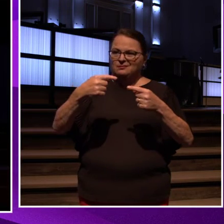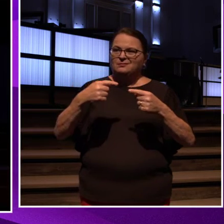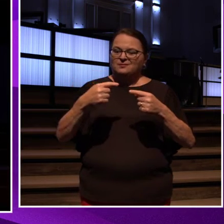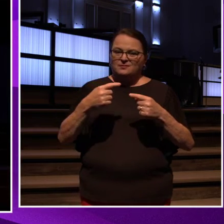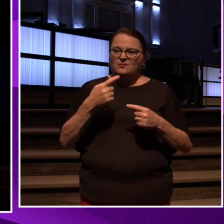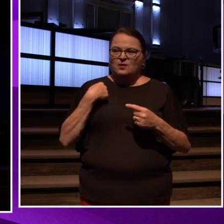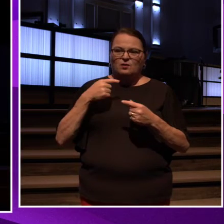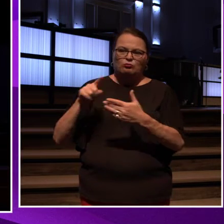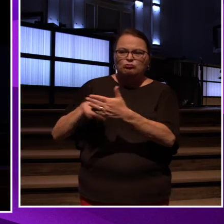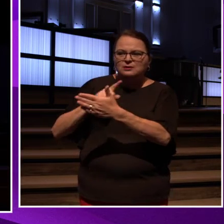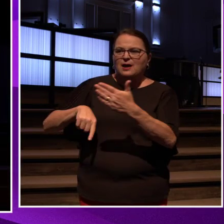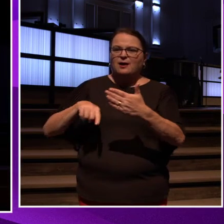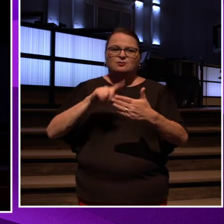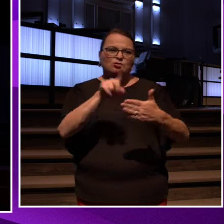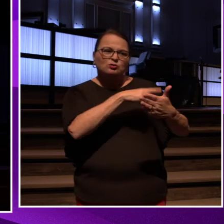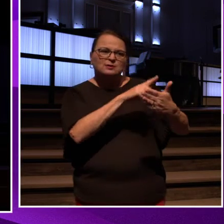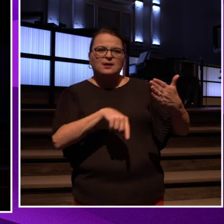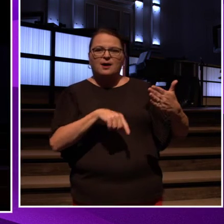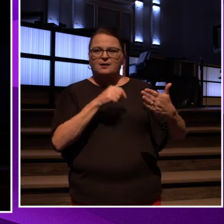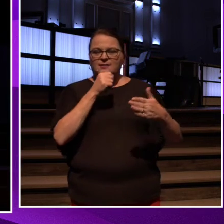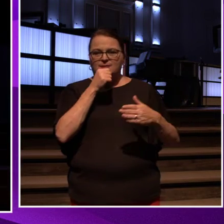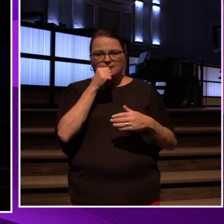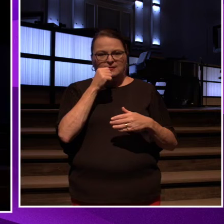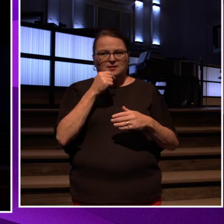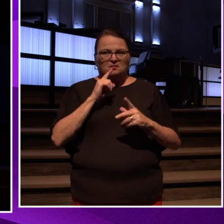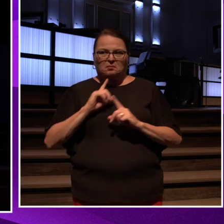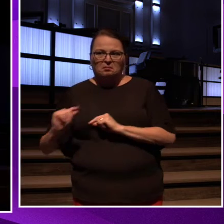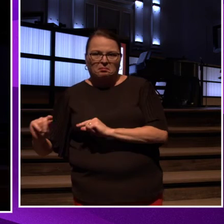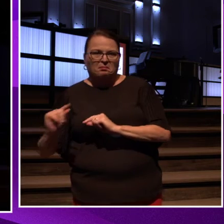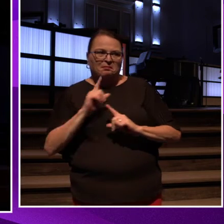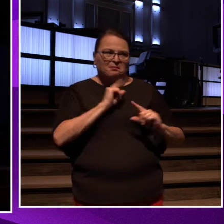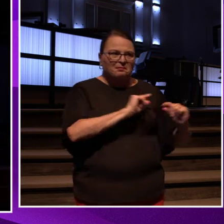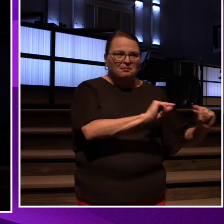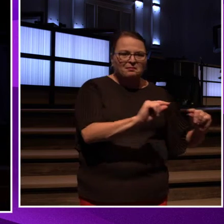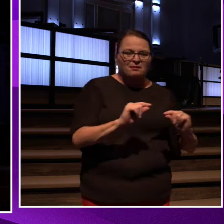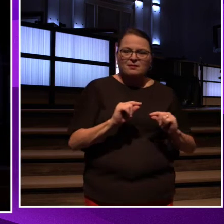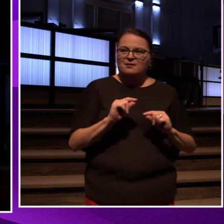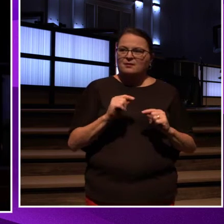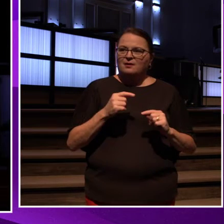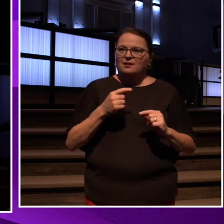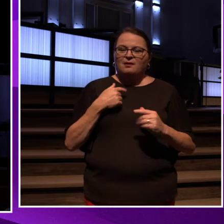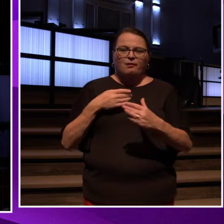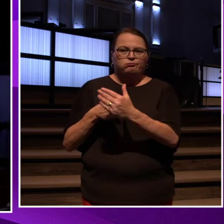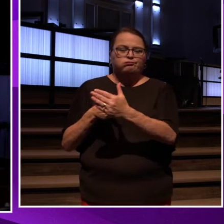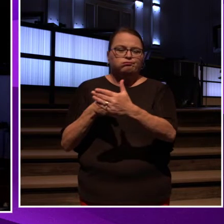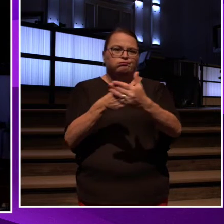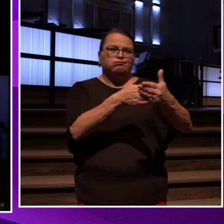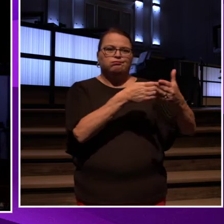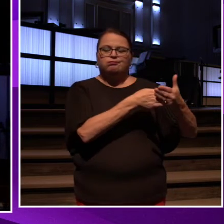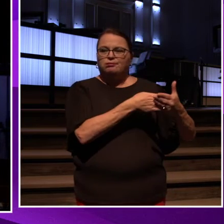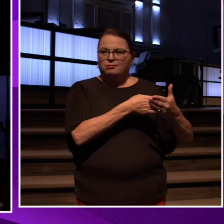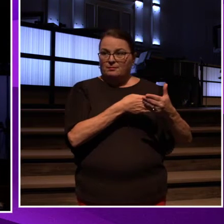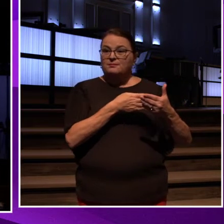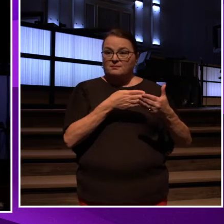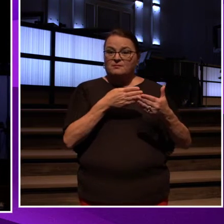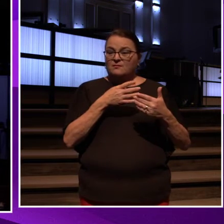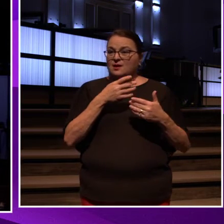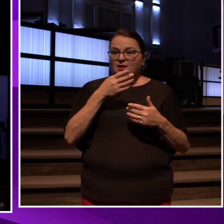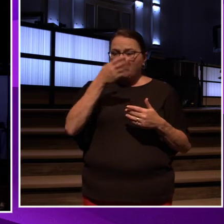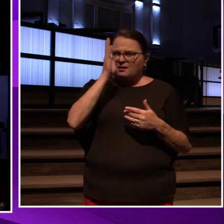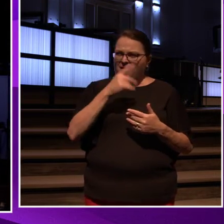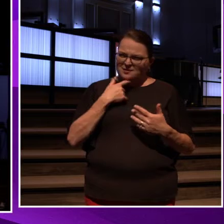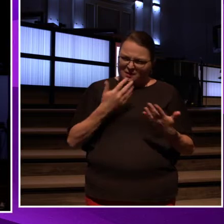We criticize one another. We gossip about one another. We slander about one another. And God says,